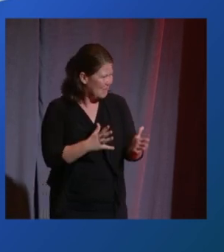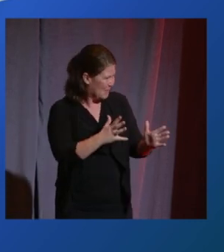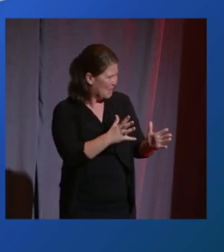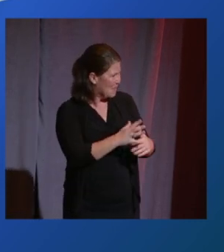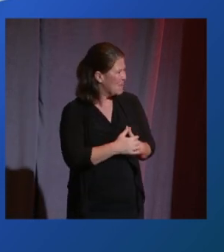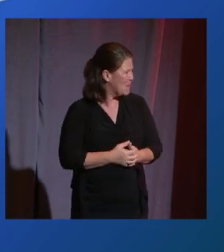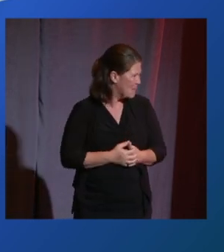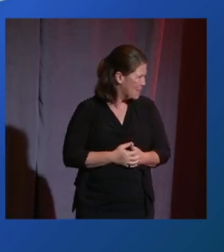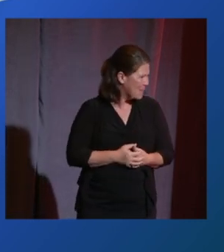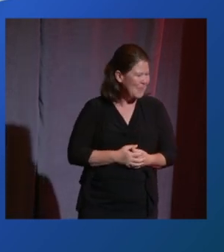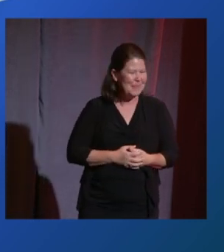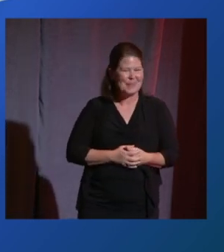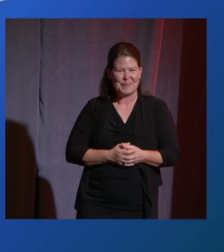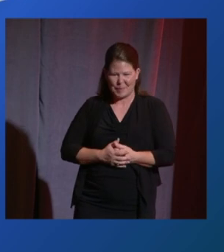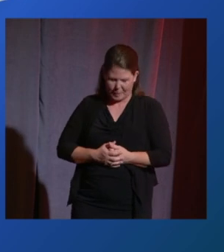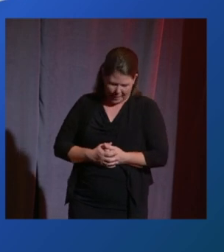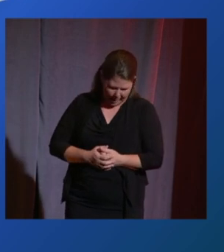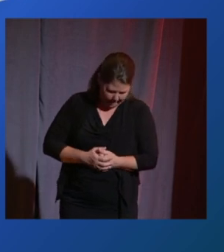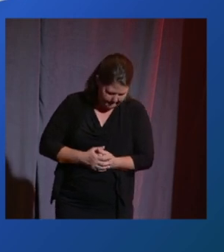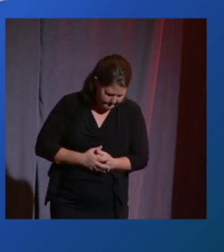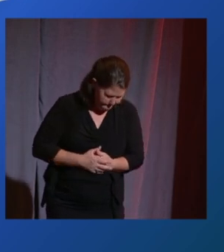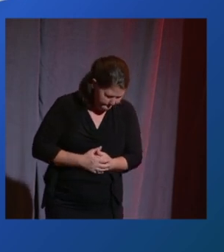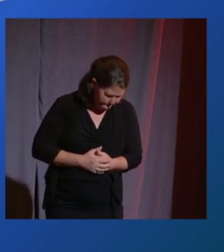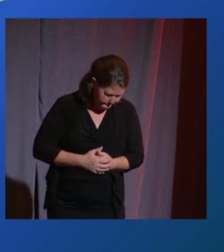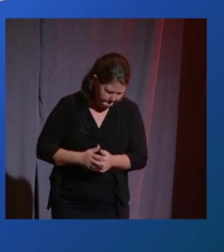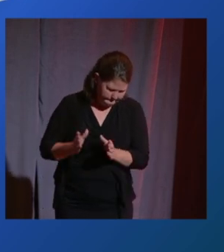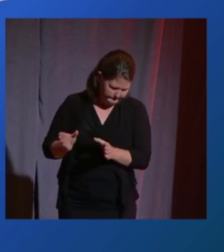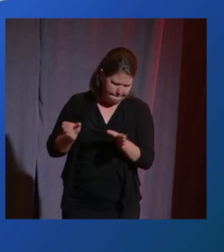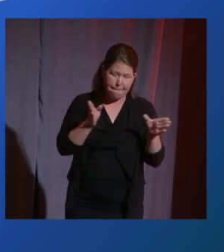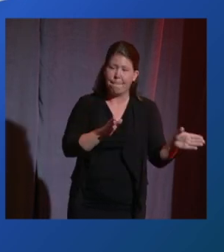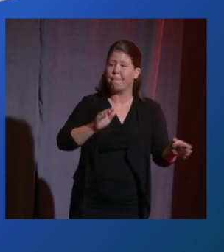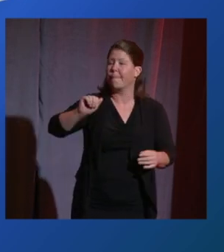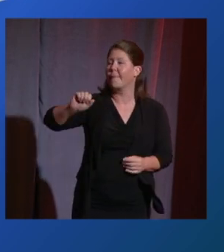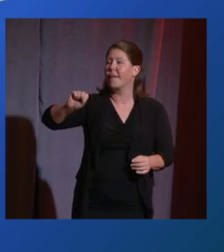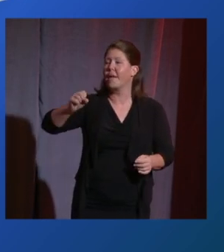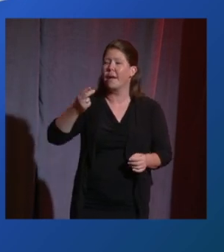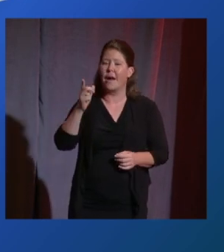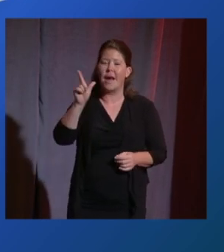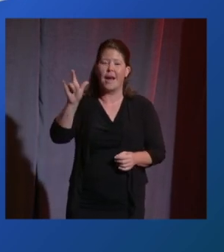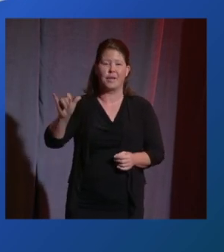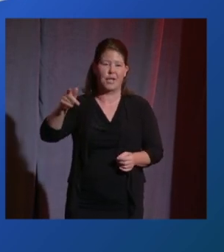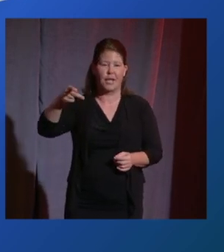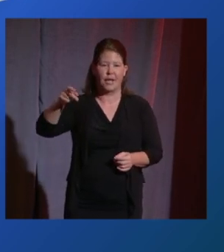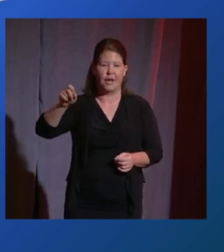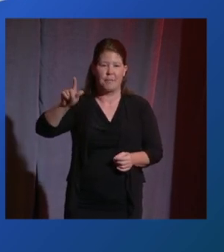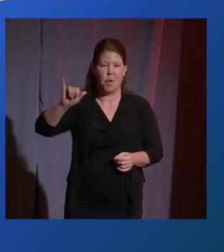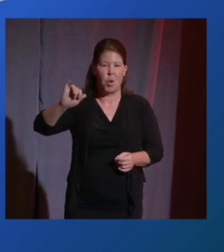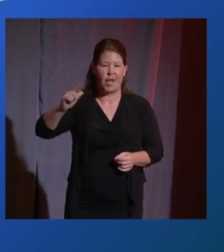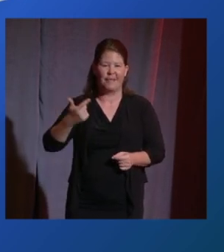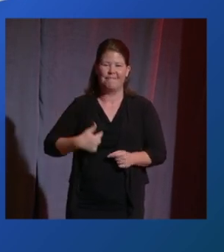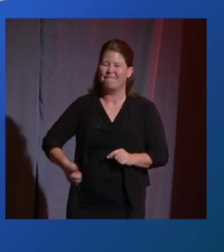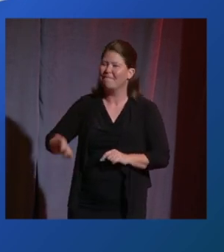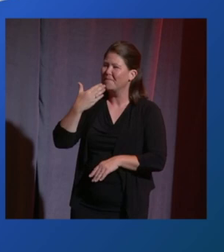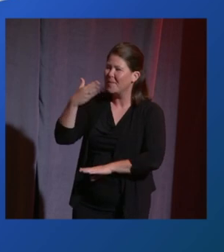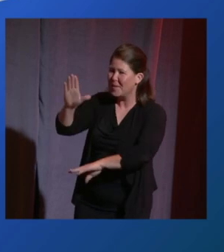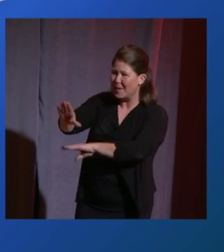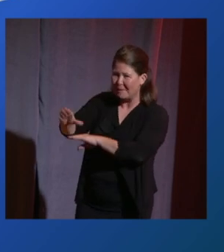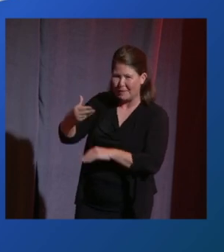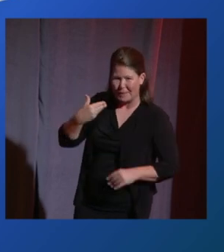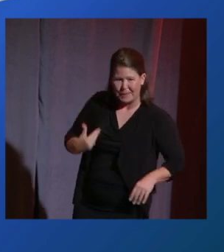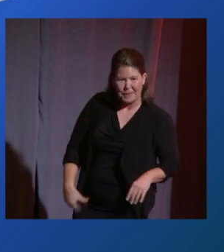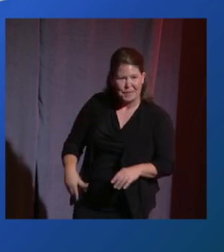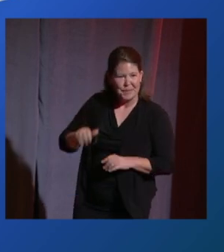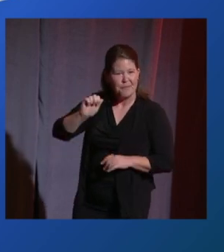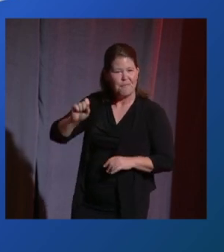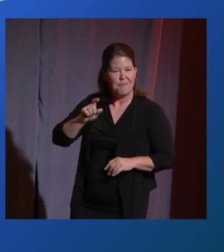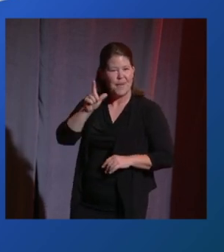paths next up Ashley polling good afternoon everyone um I'm Ashley polling um right now I am